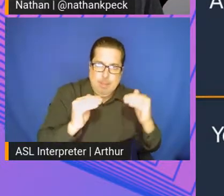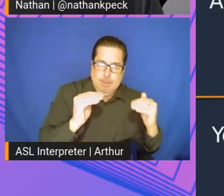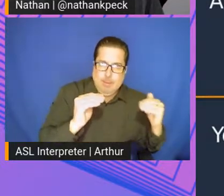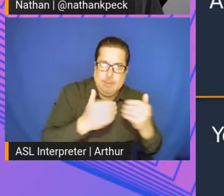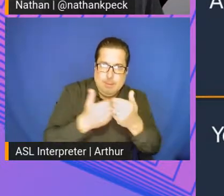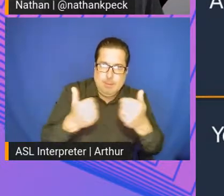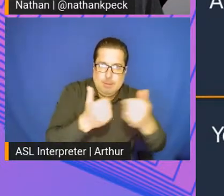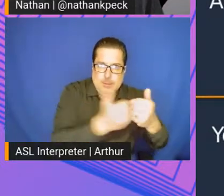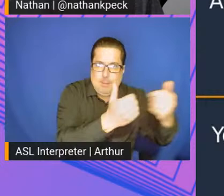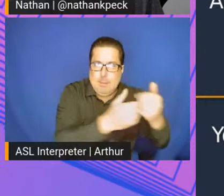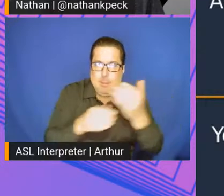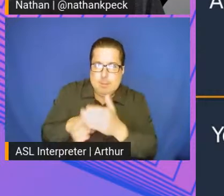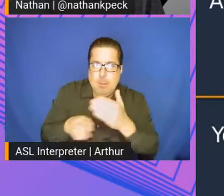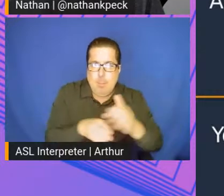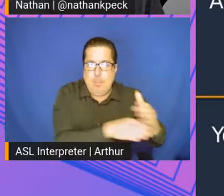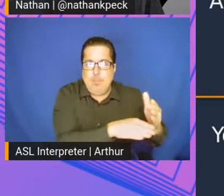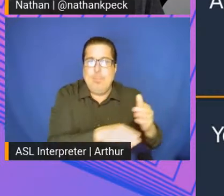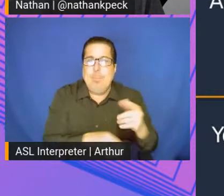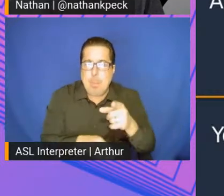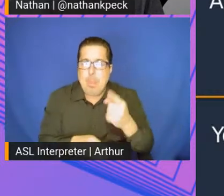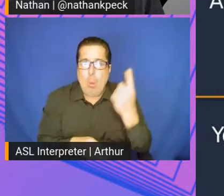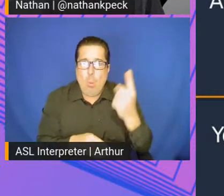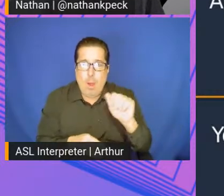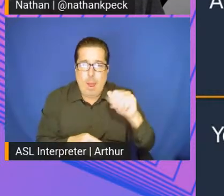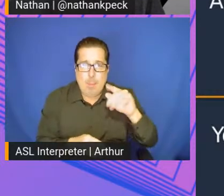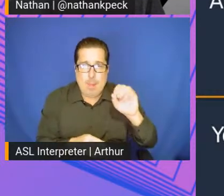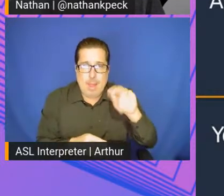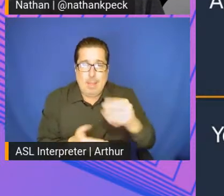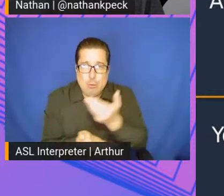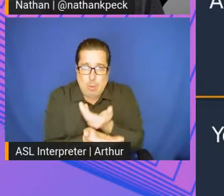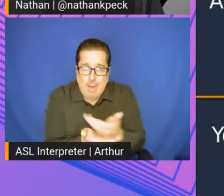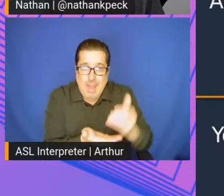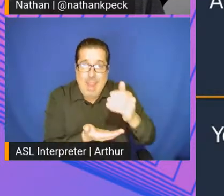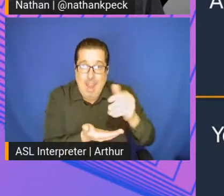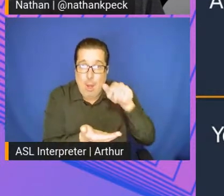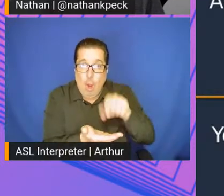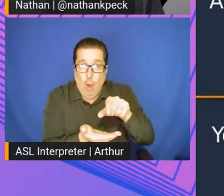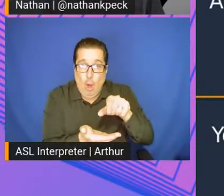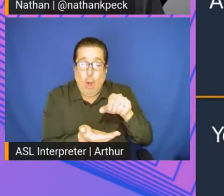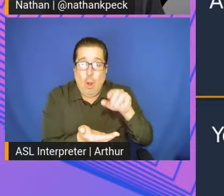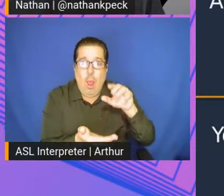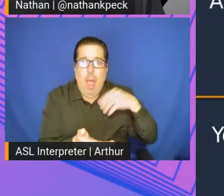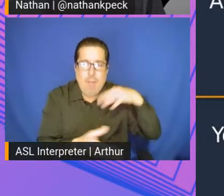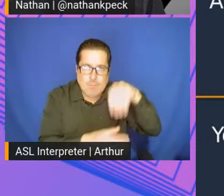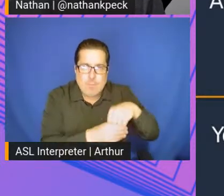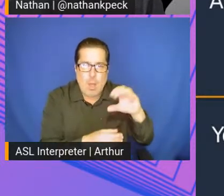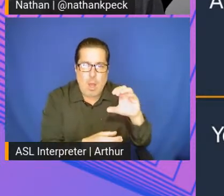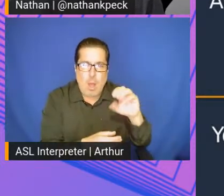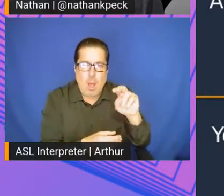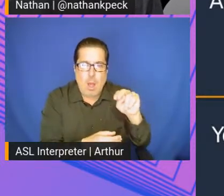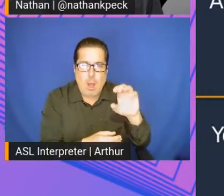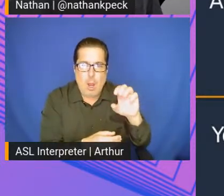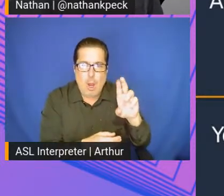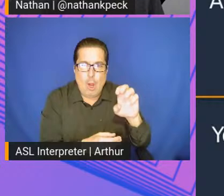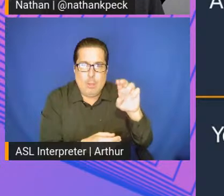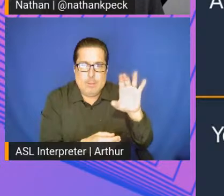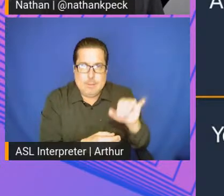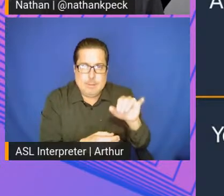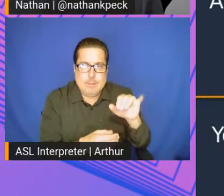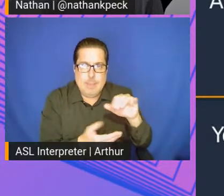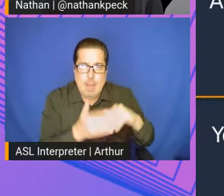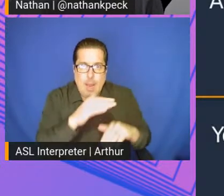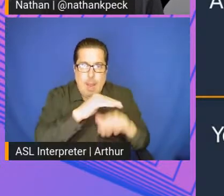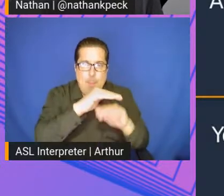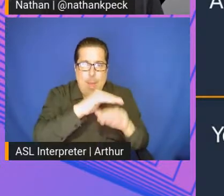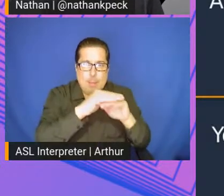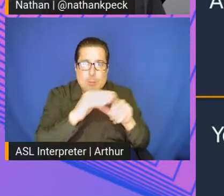one of your application containers is running out of concurrency capacity. Maybe you specified that you never want your application